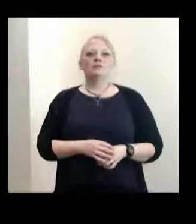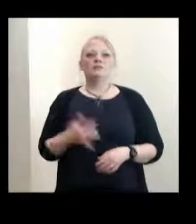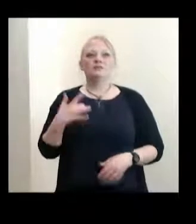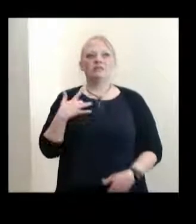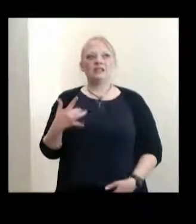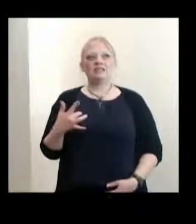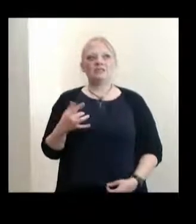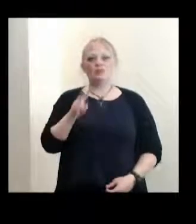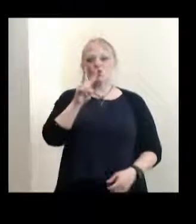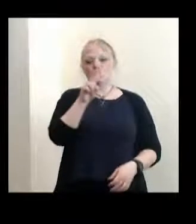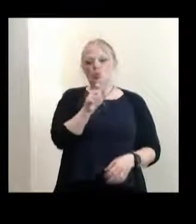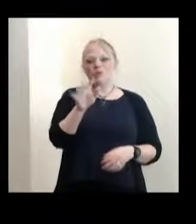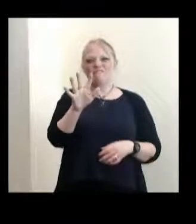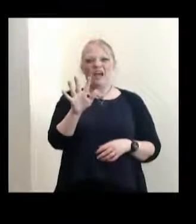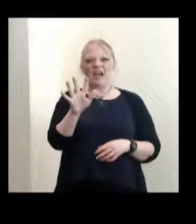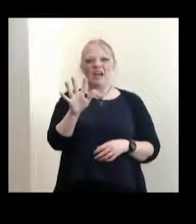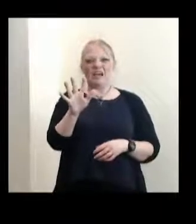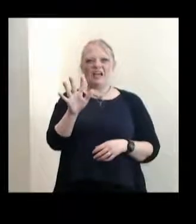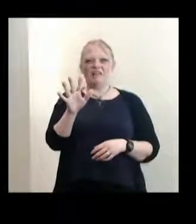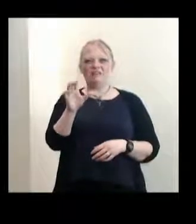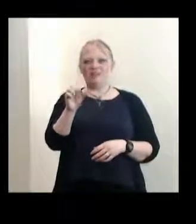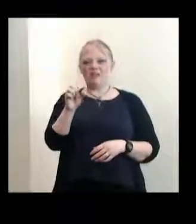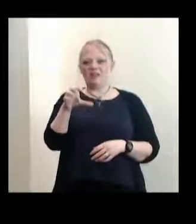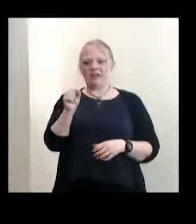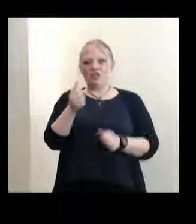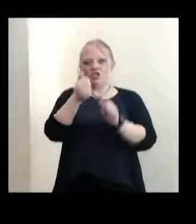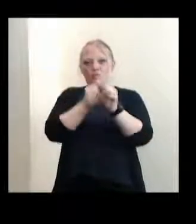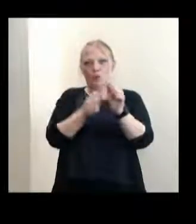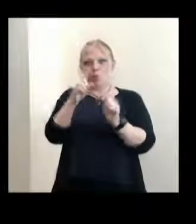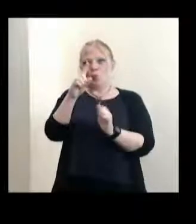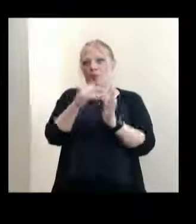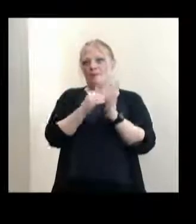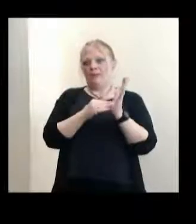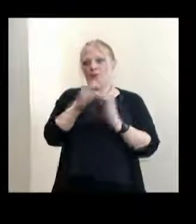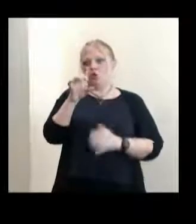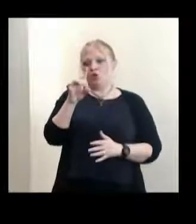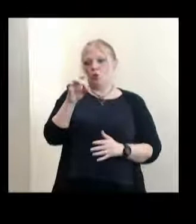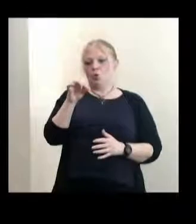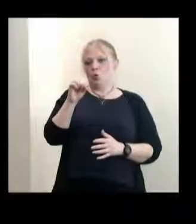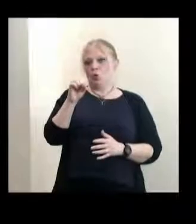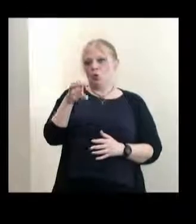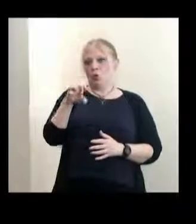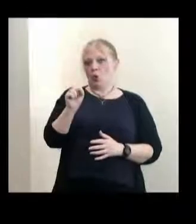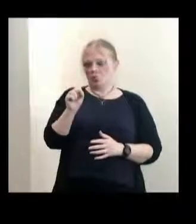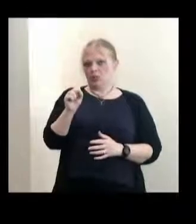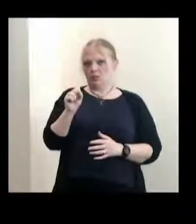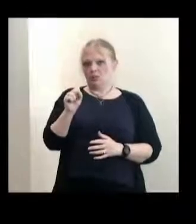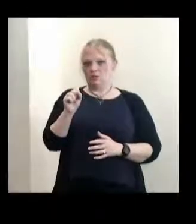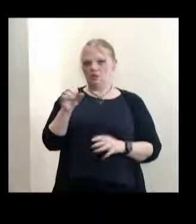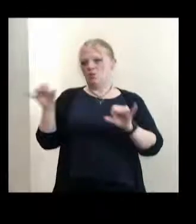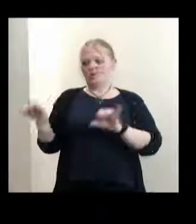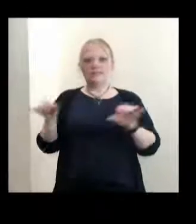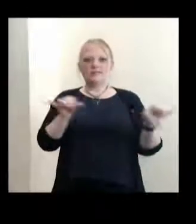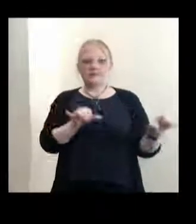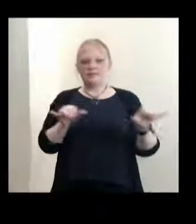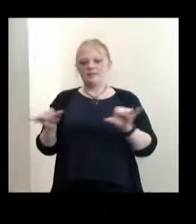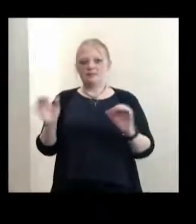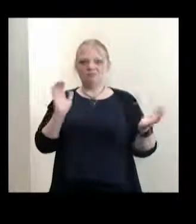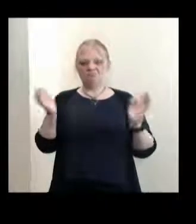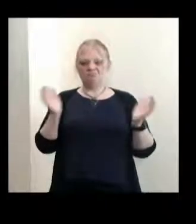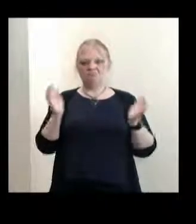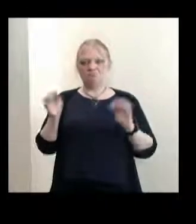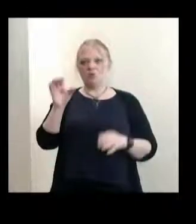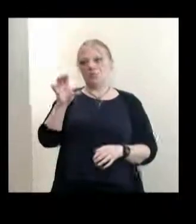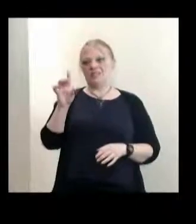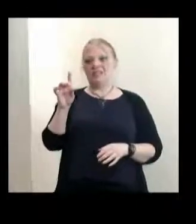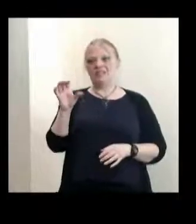to 5 cases per million doses, and so this is around the same area as that. So